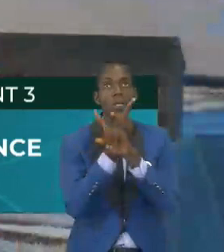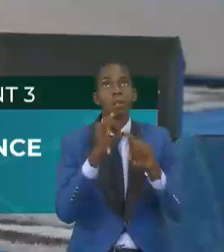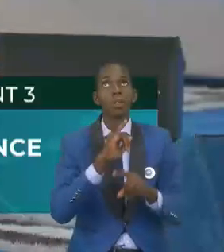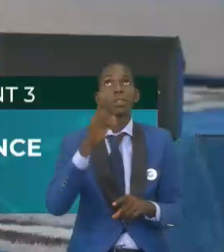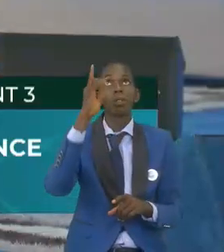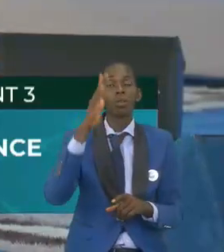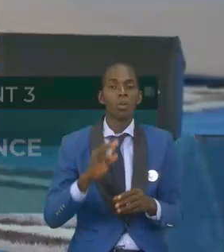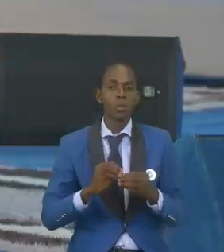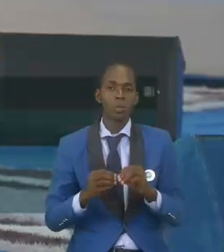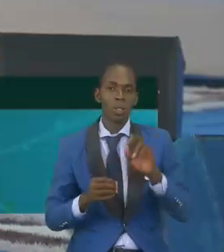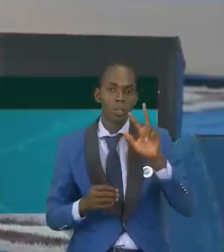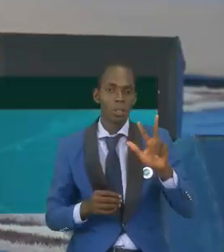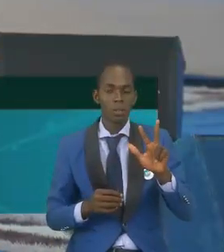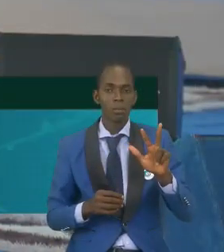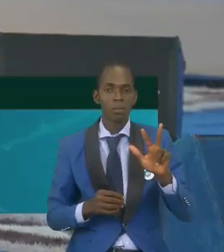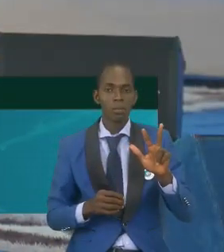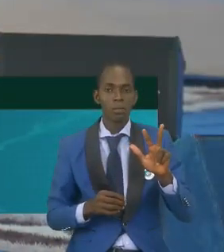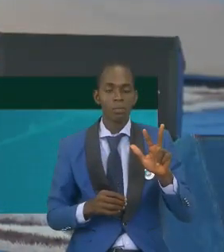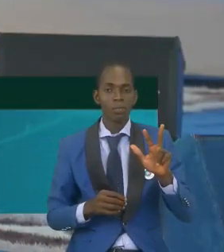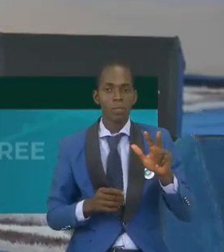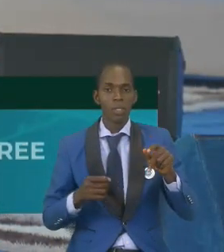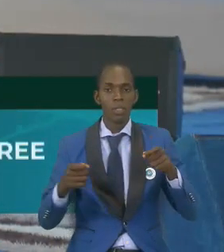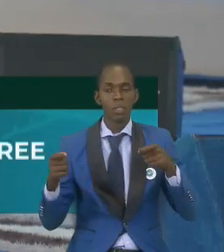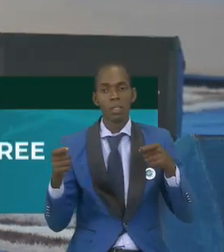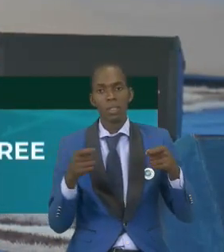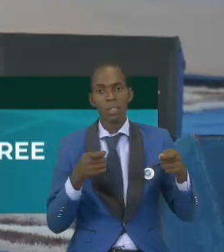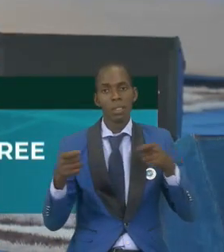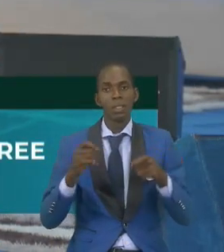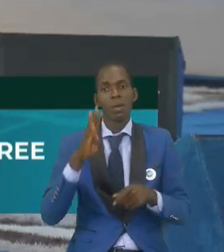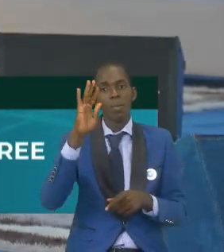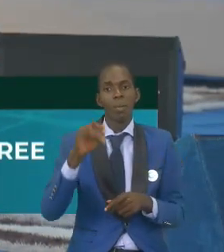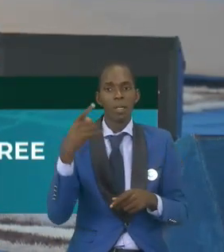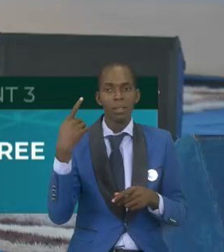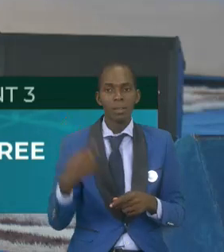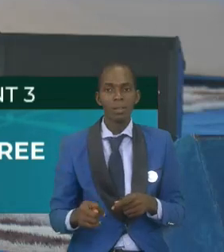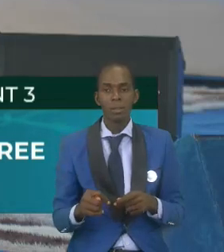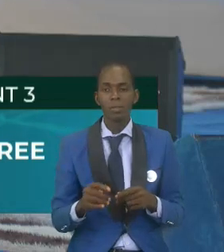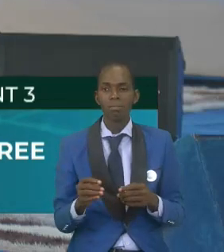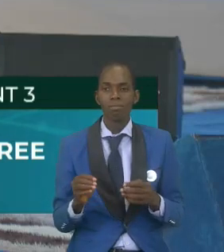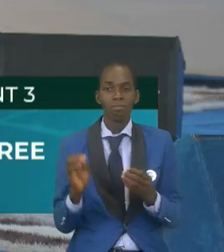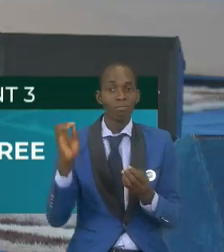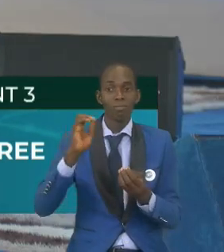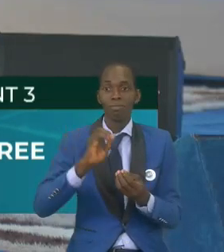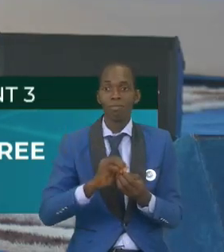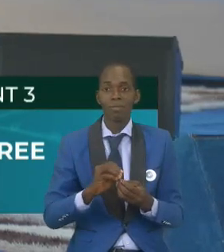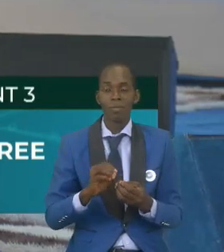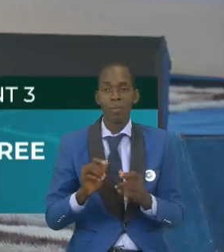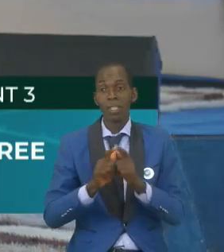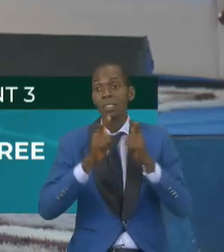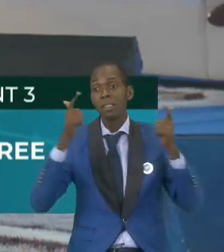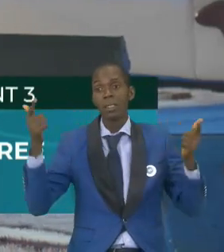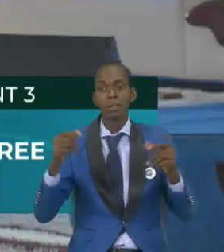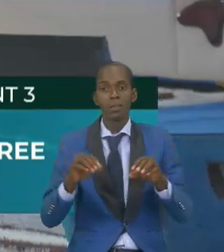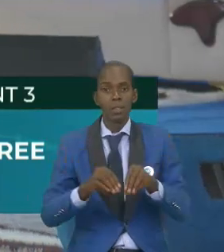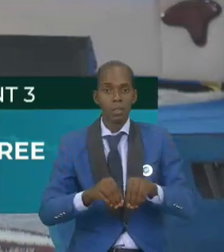three, reigning by the extraordinary decree of the limitless